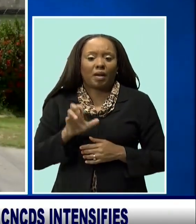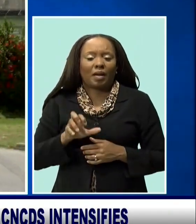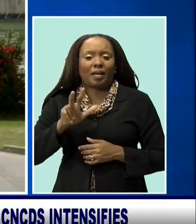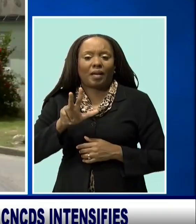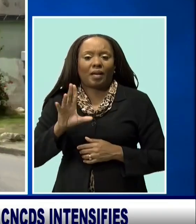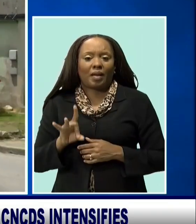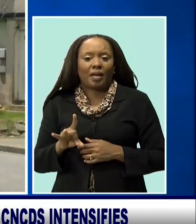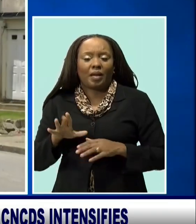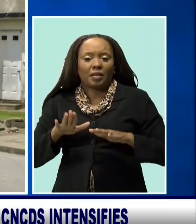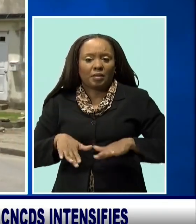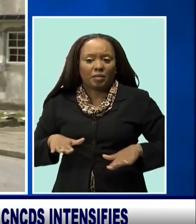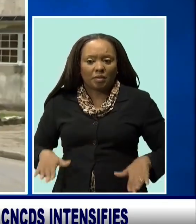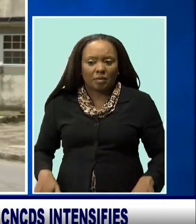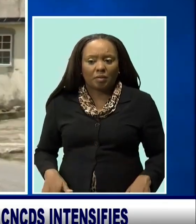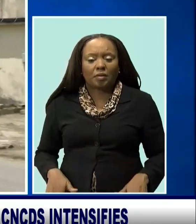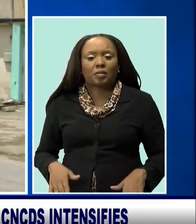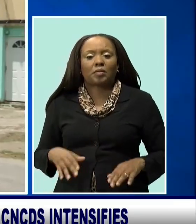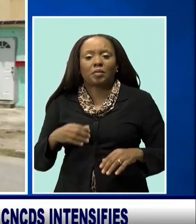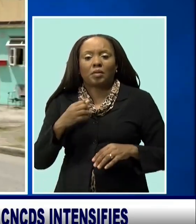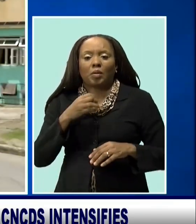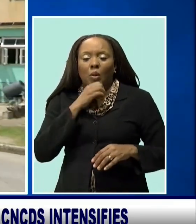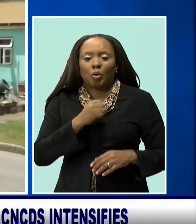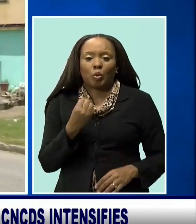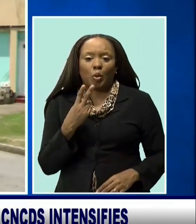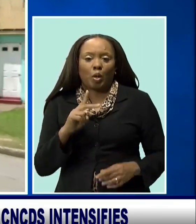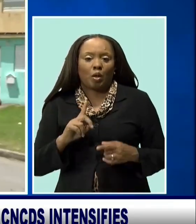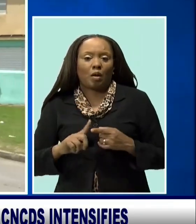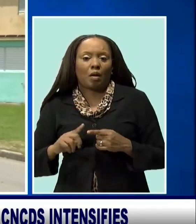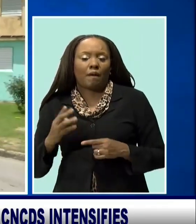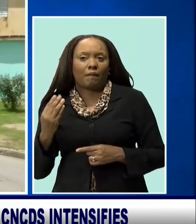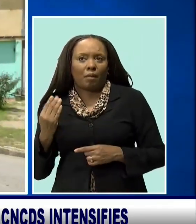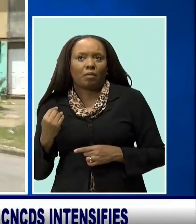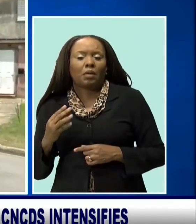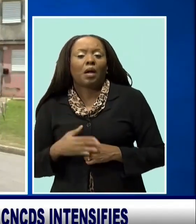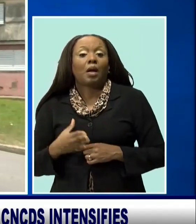3,438 children between 12 and 14 have taken the jab, along with